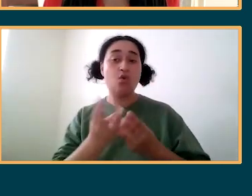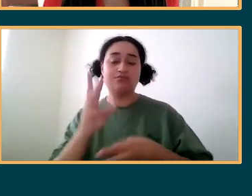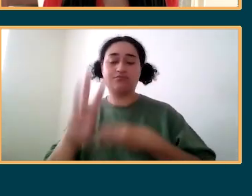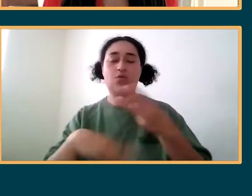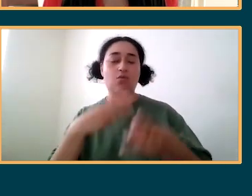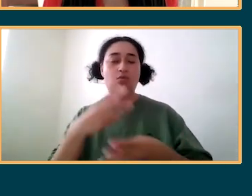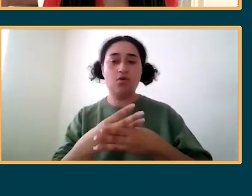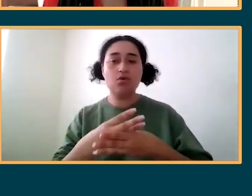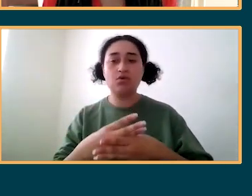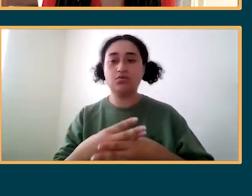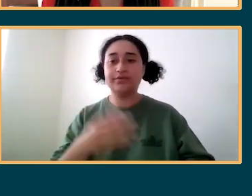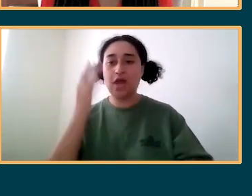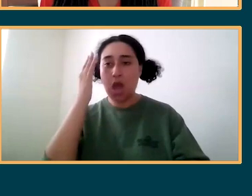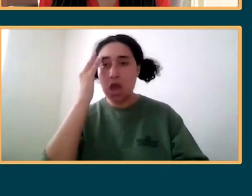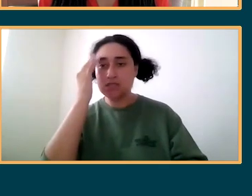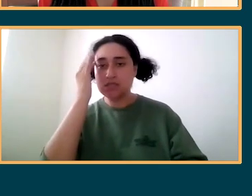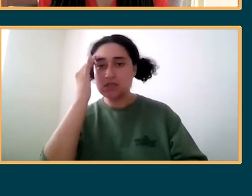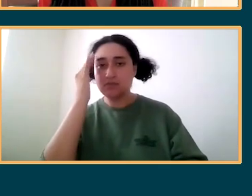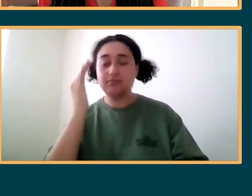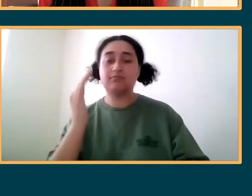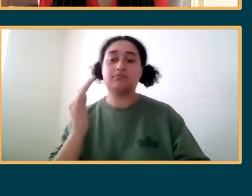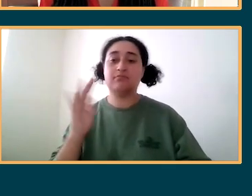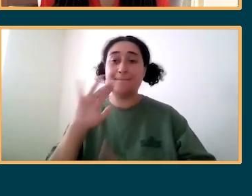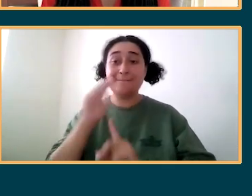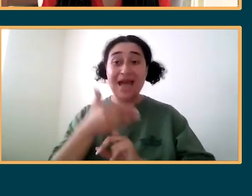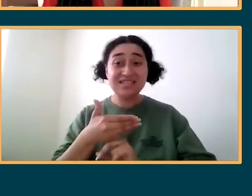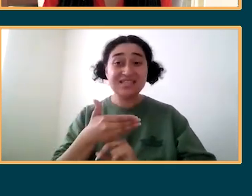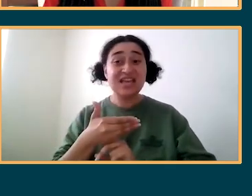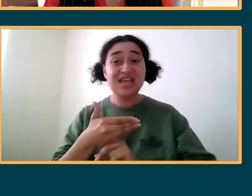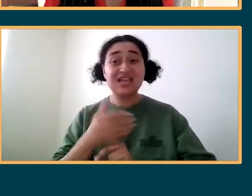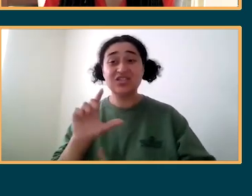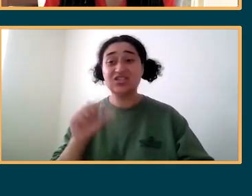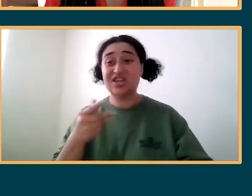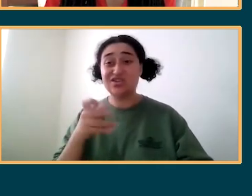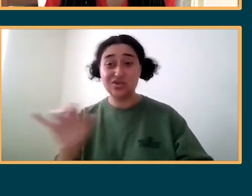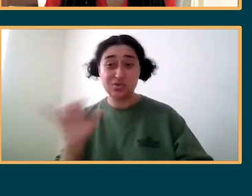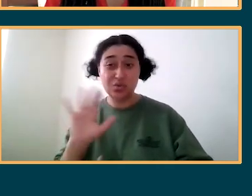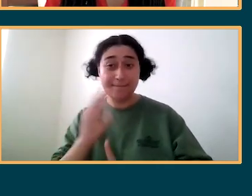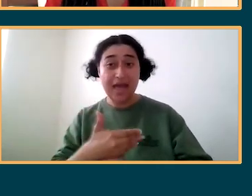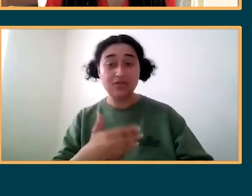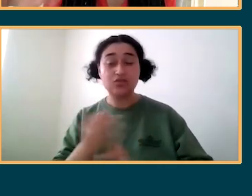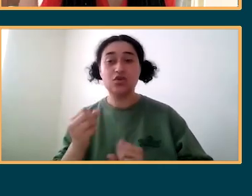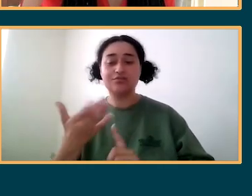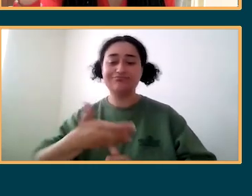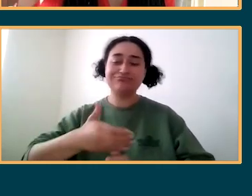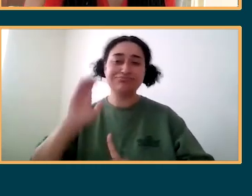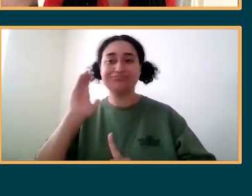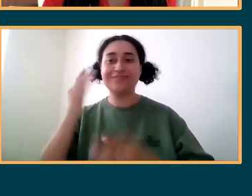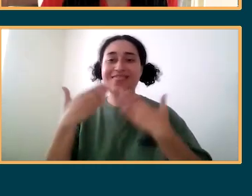we can mask our gender. It's a whole journey coming into our transness. So thank you for having me. Okay,